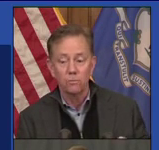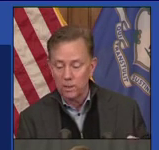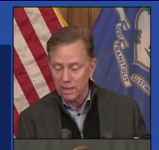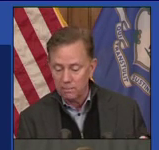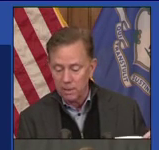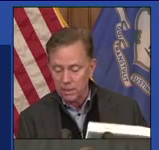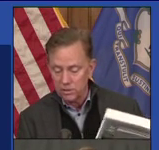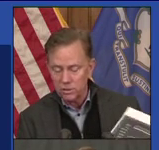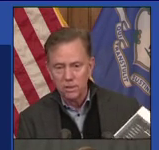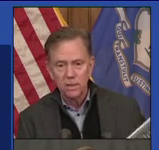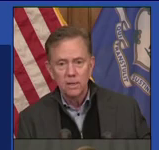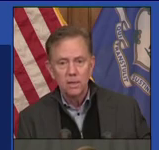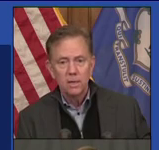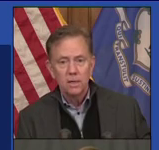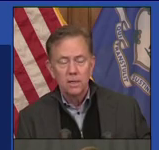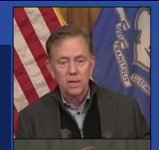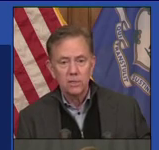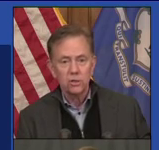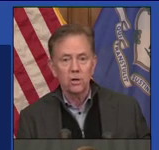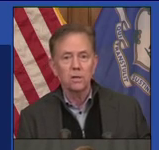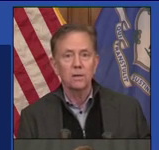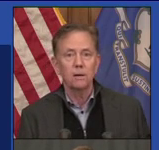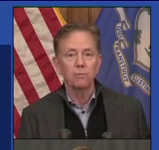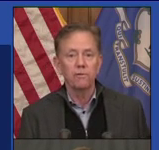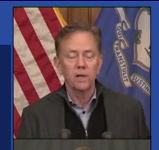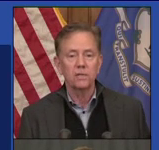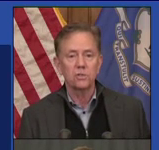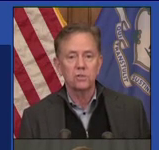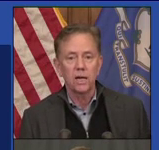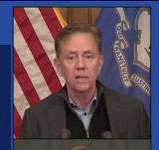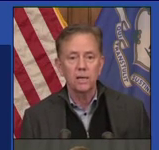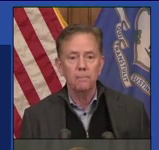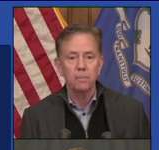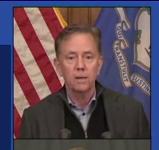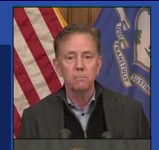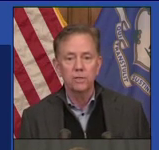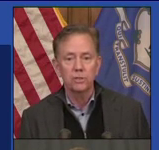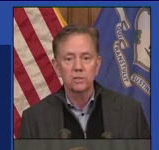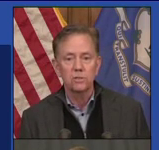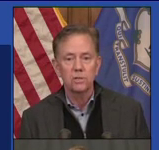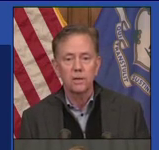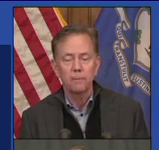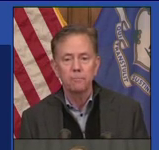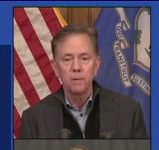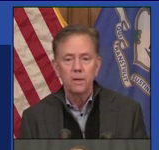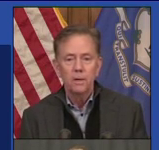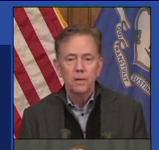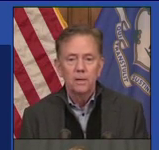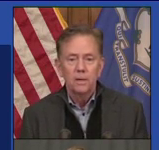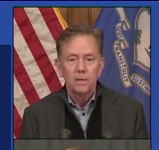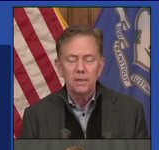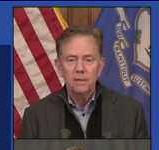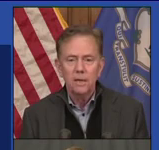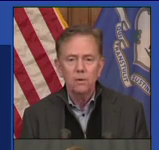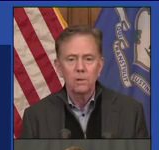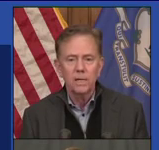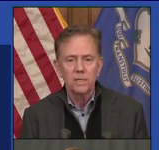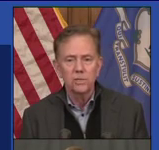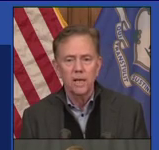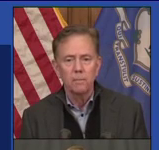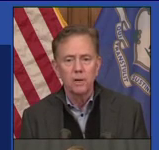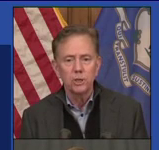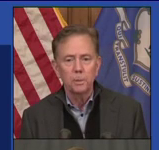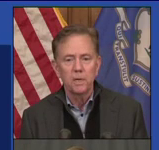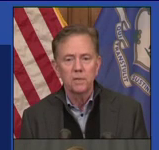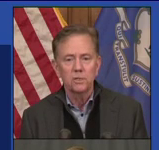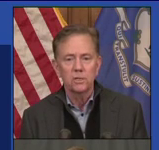observations on what that means. The next chart reflects daily admissions. I don't like this